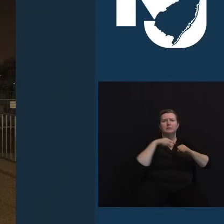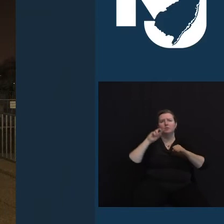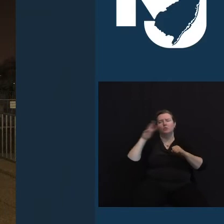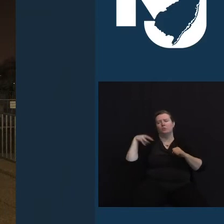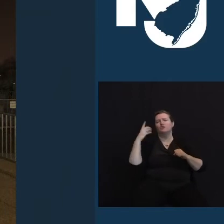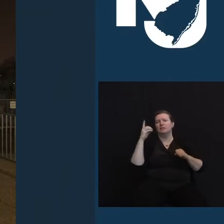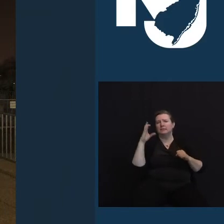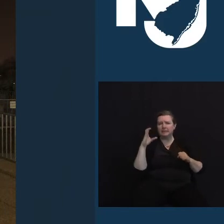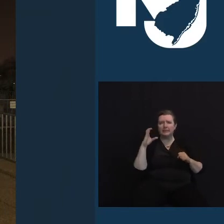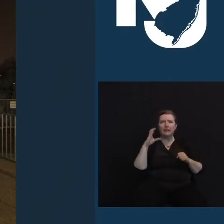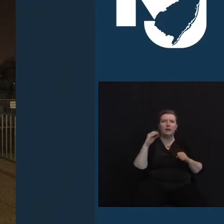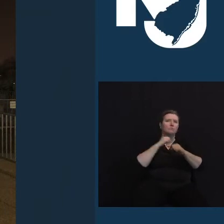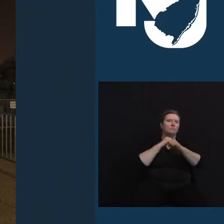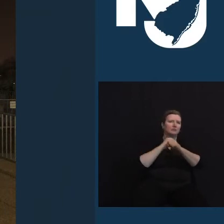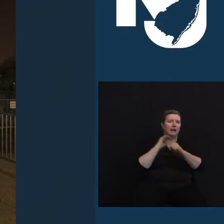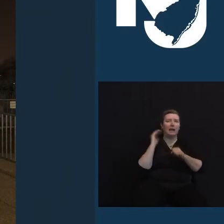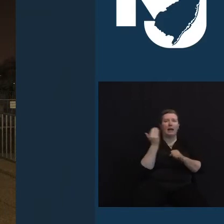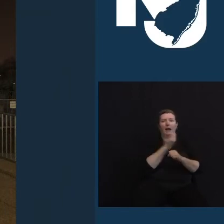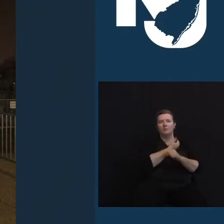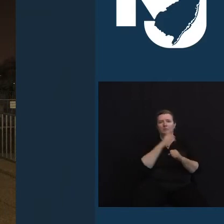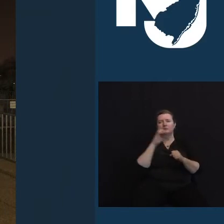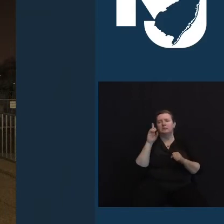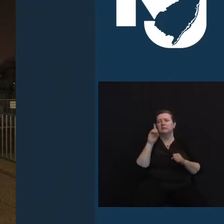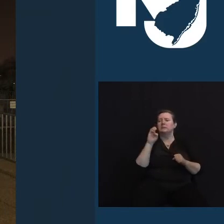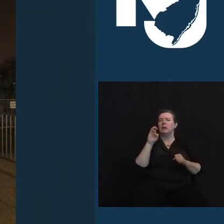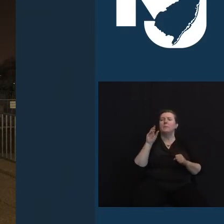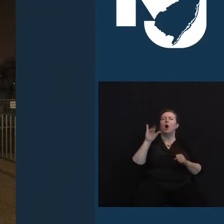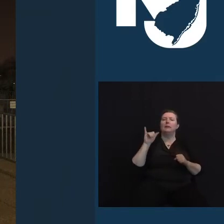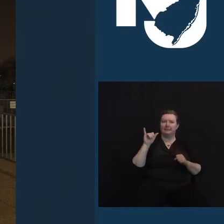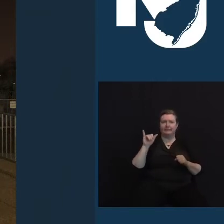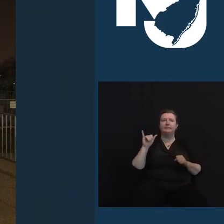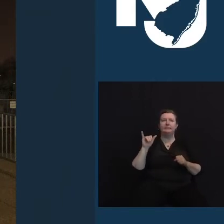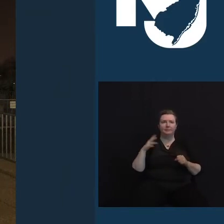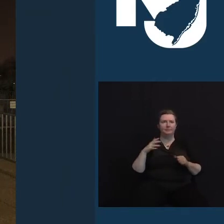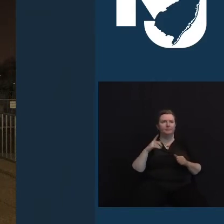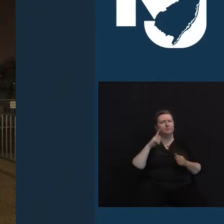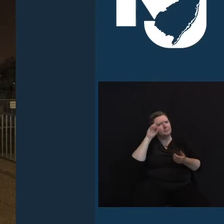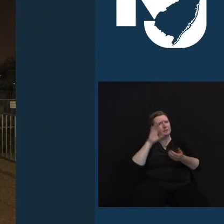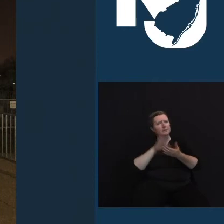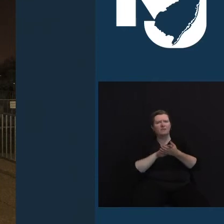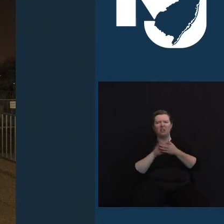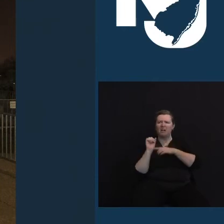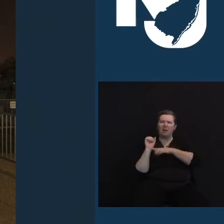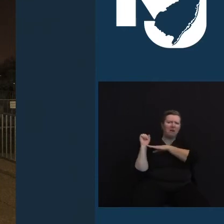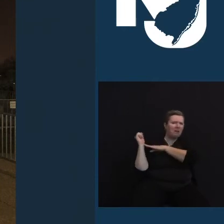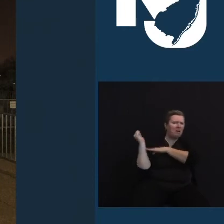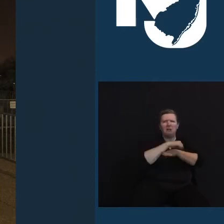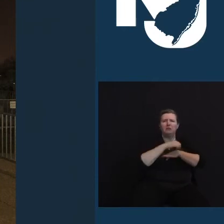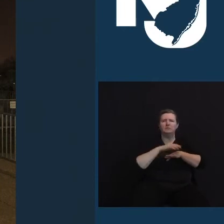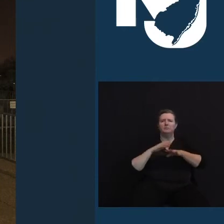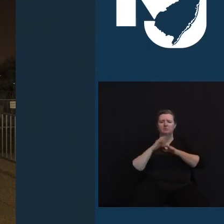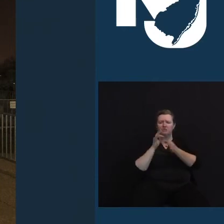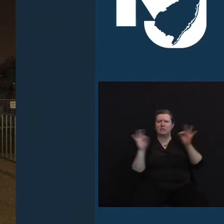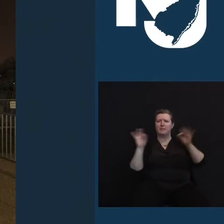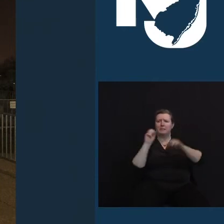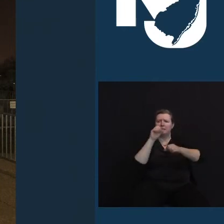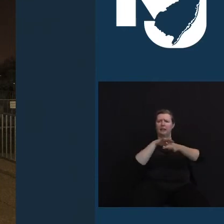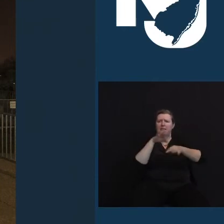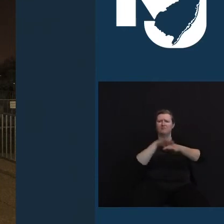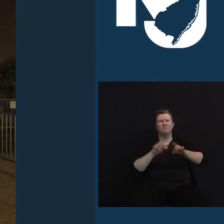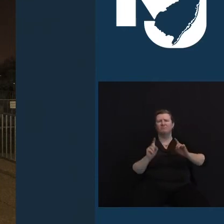our democracy from those who believe in insurrection over free elections. Congressman Andy Kim sent us this photo.